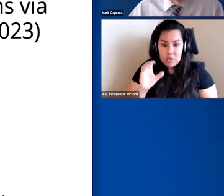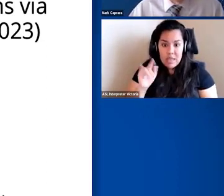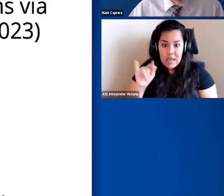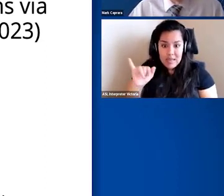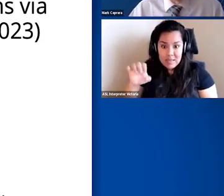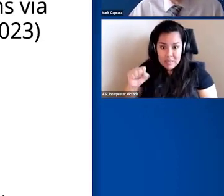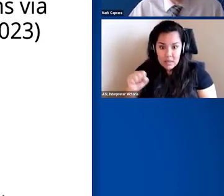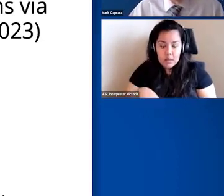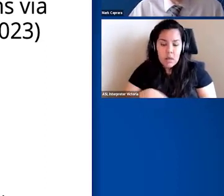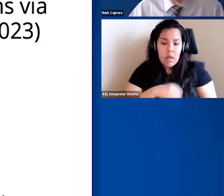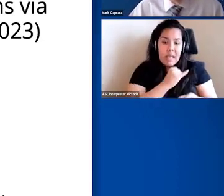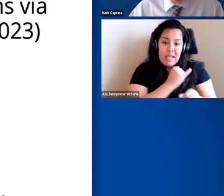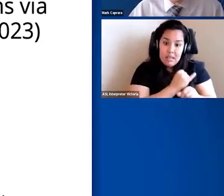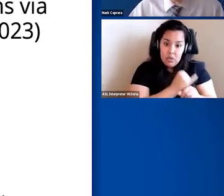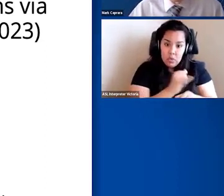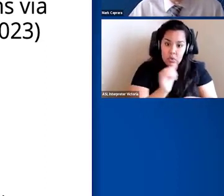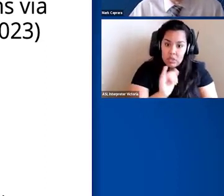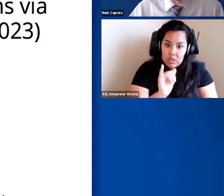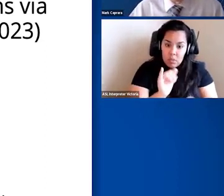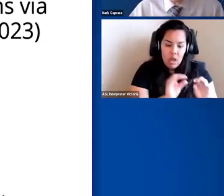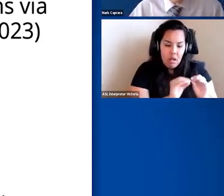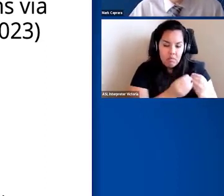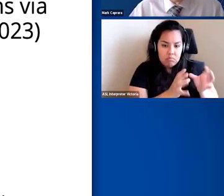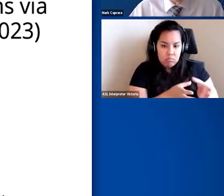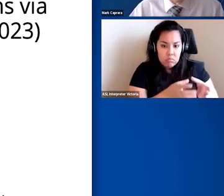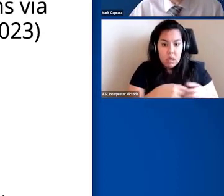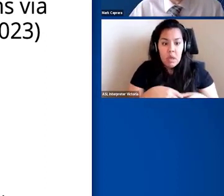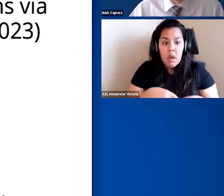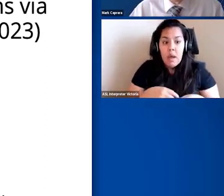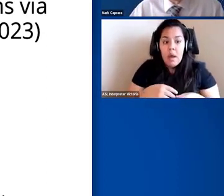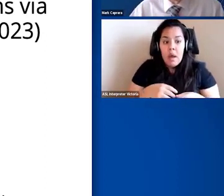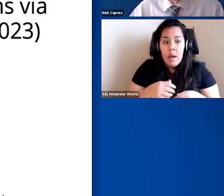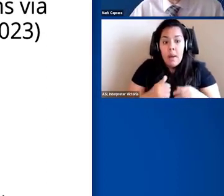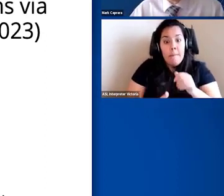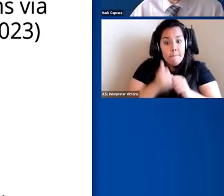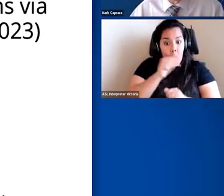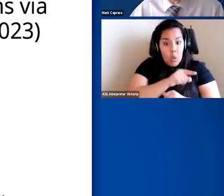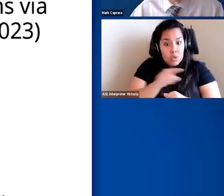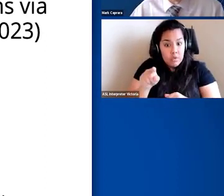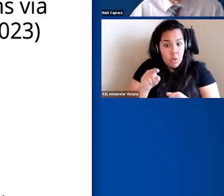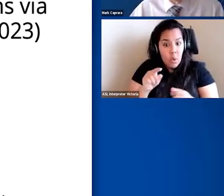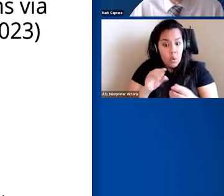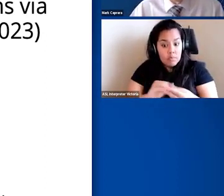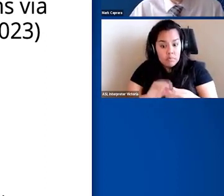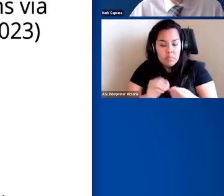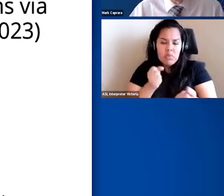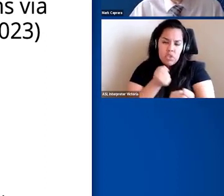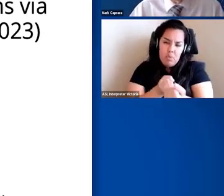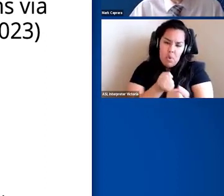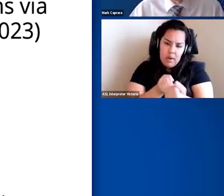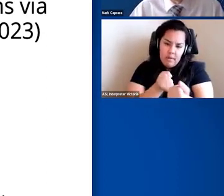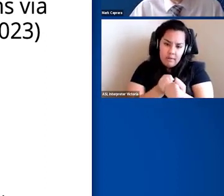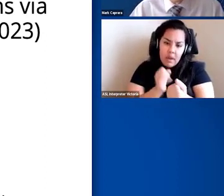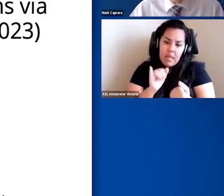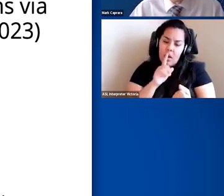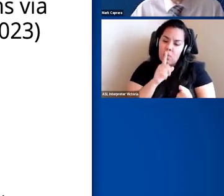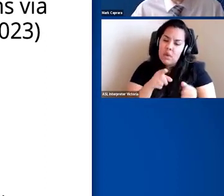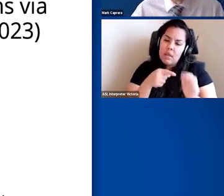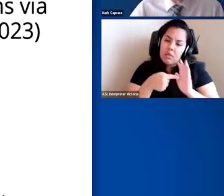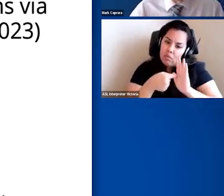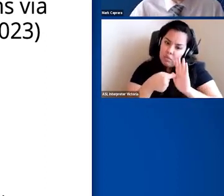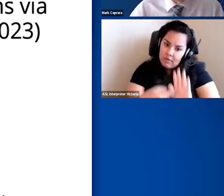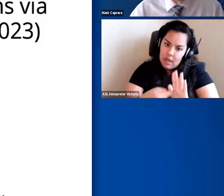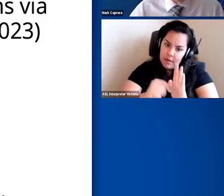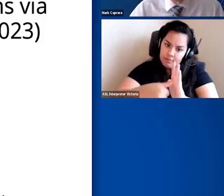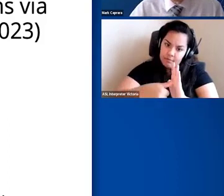And the big take-home message was that the majority of them were supportive. And this is likely a reflection of how much input the scientific community had